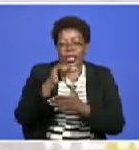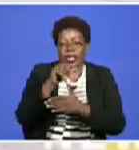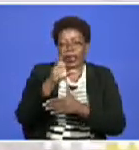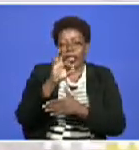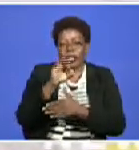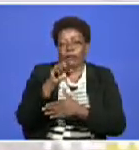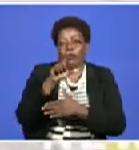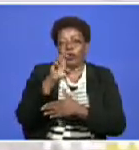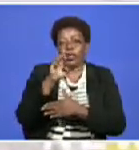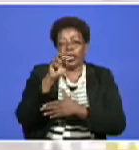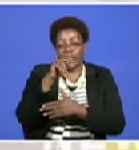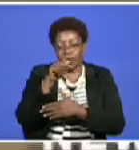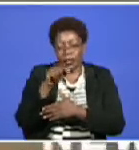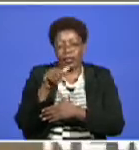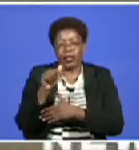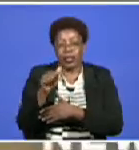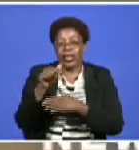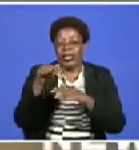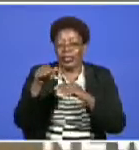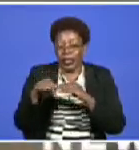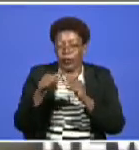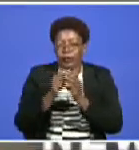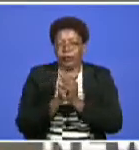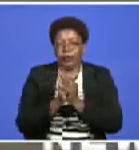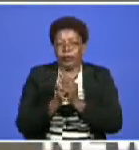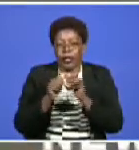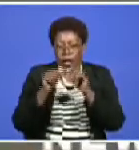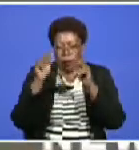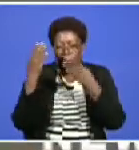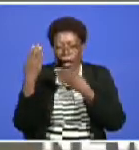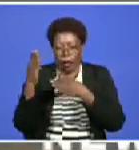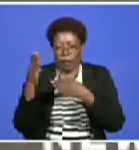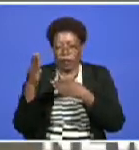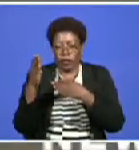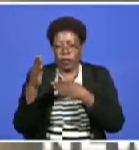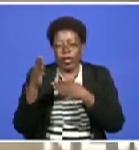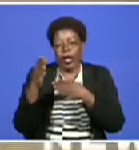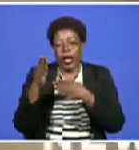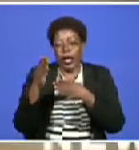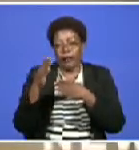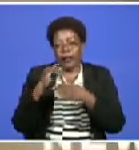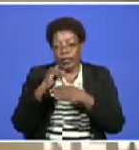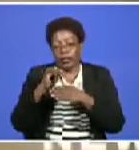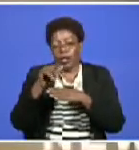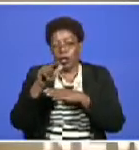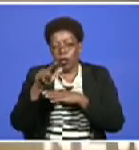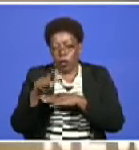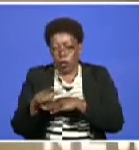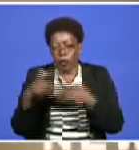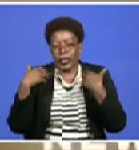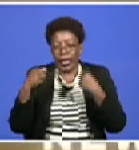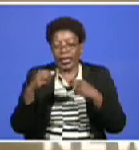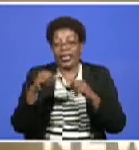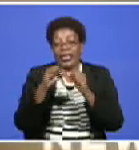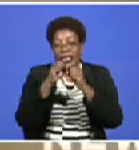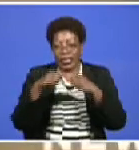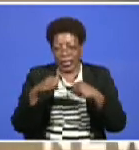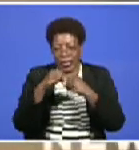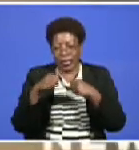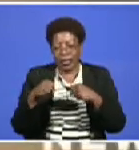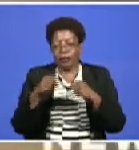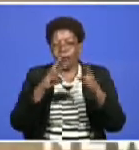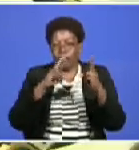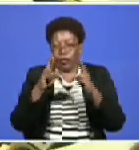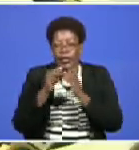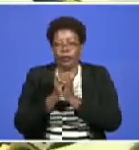years. However, the uptake rate in the Bahamas continues to remain extremely low. He says, however, the health system remains on guard. In both